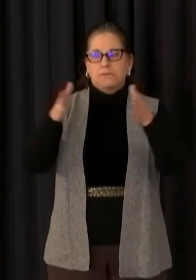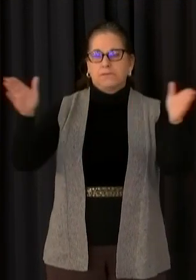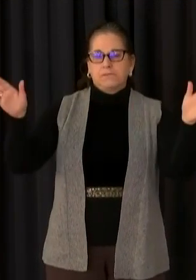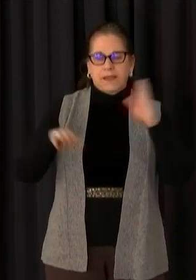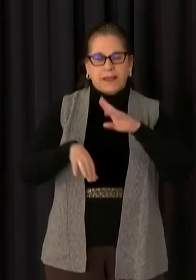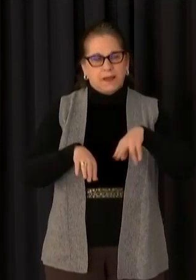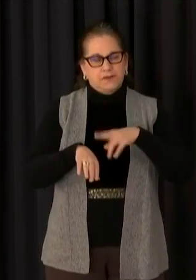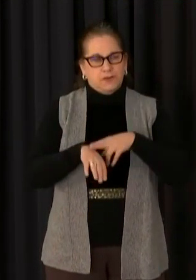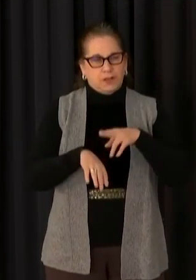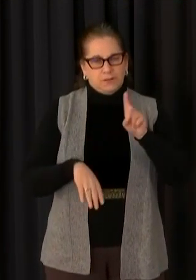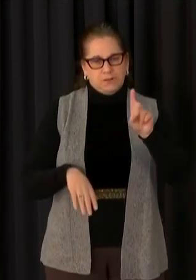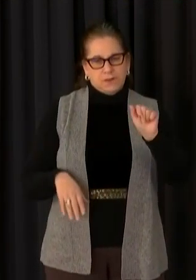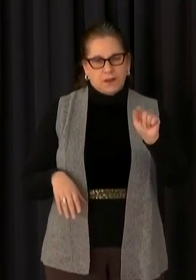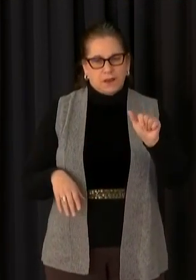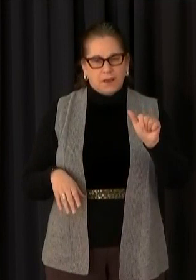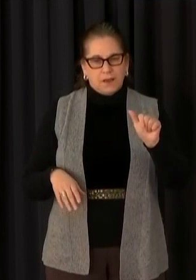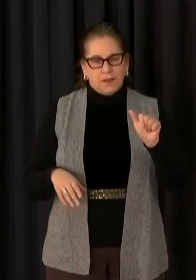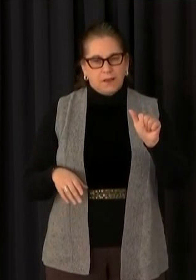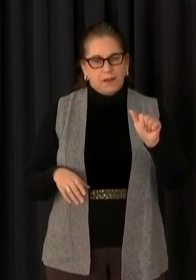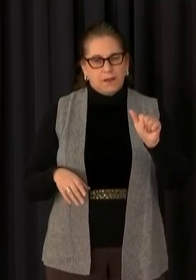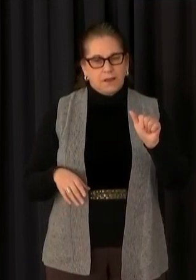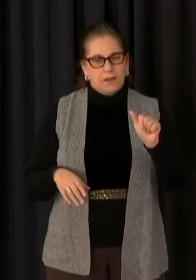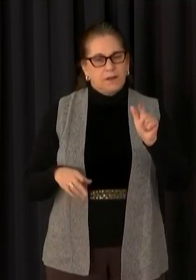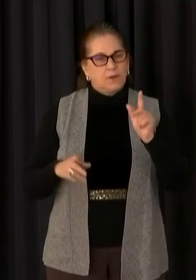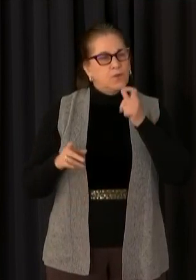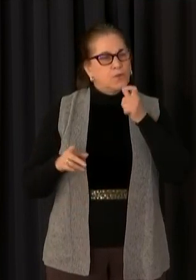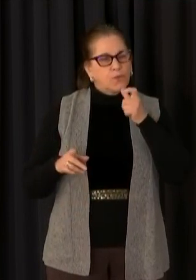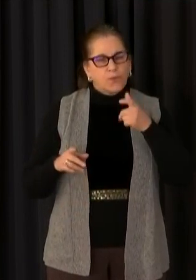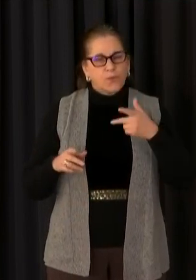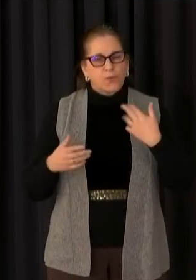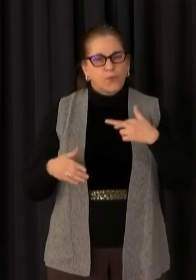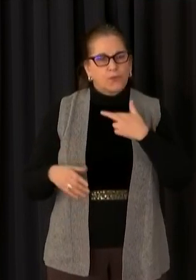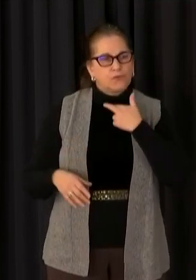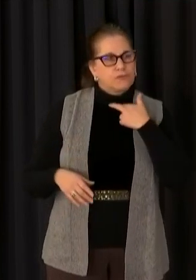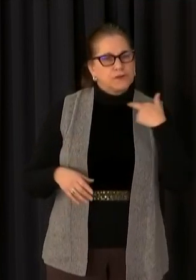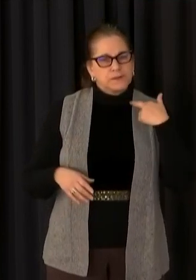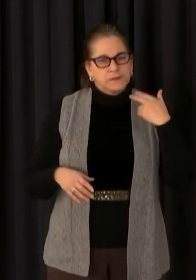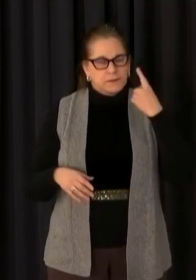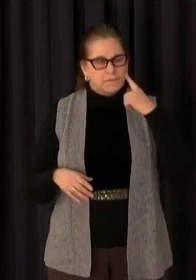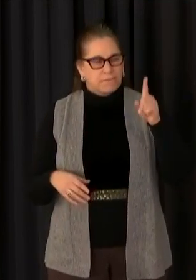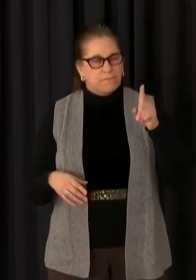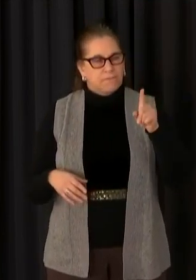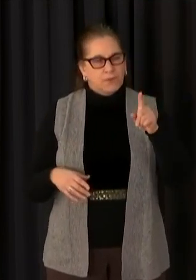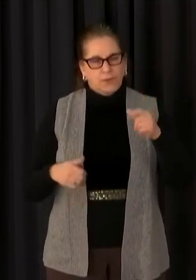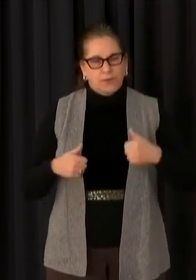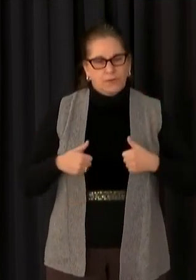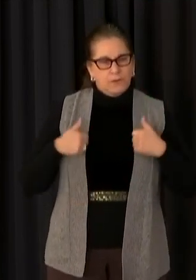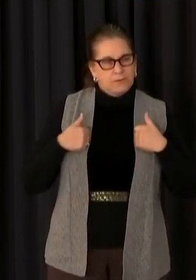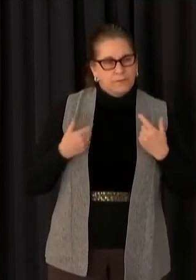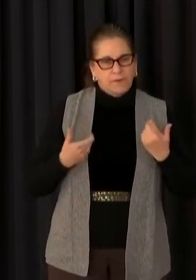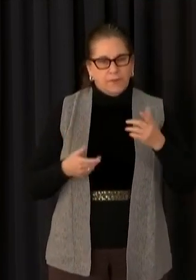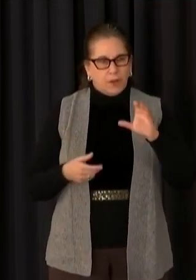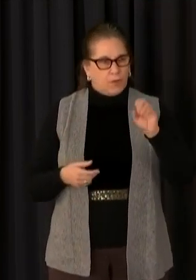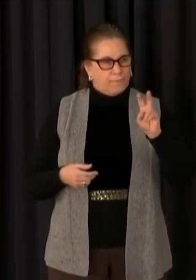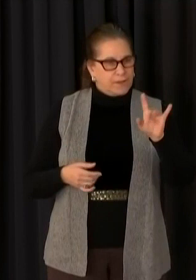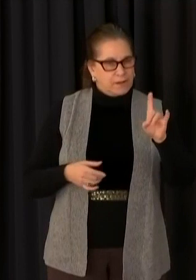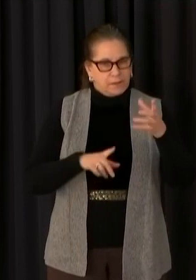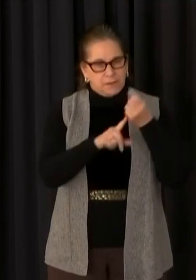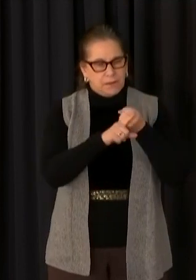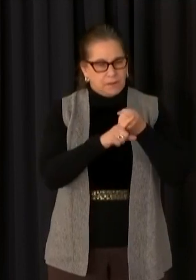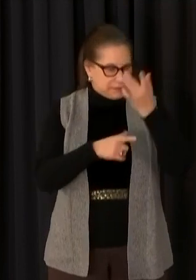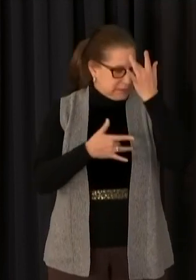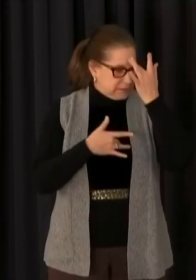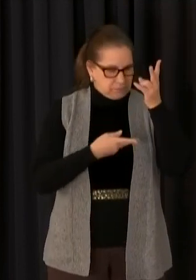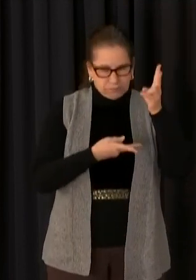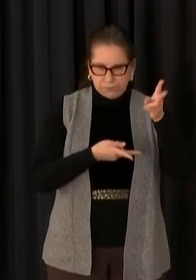in terms of the populations that had the greatest risk for morbidity and mortality or risk of illness, severe illness and death